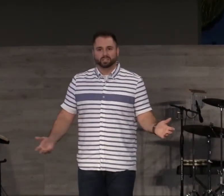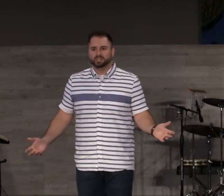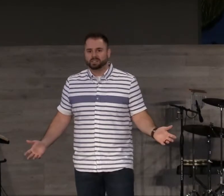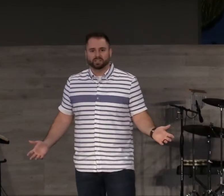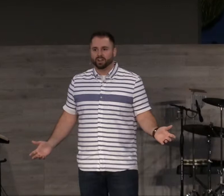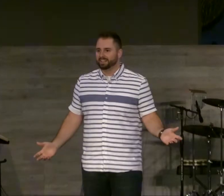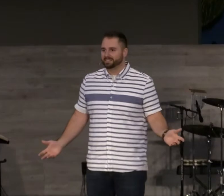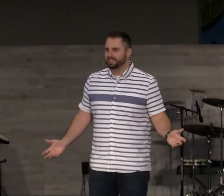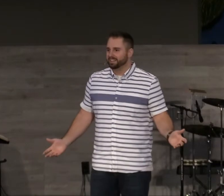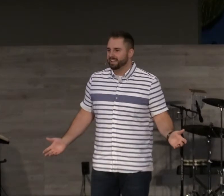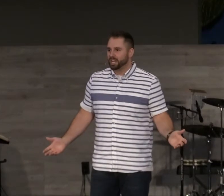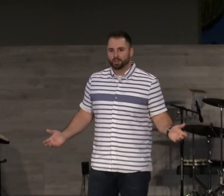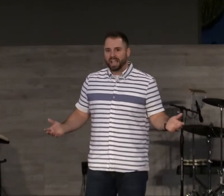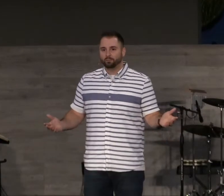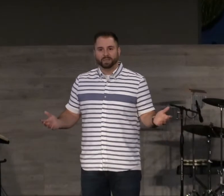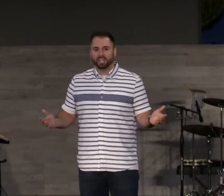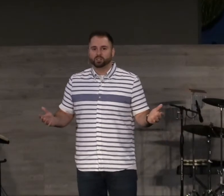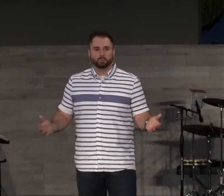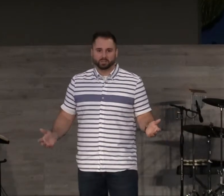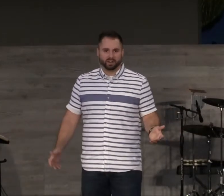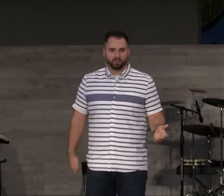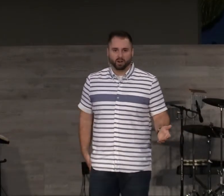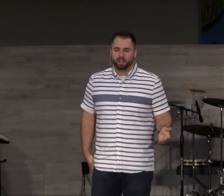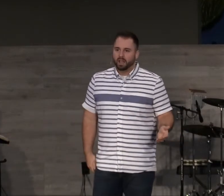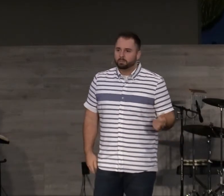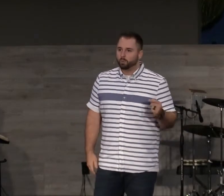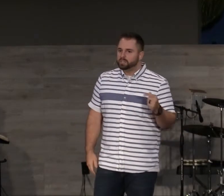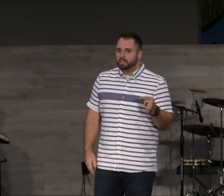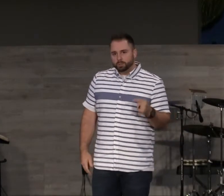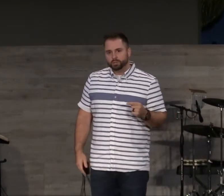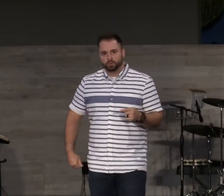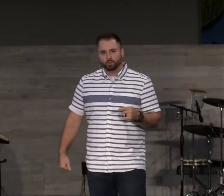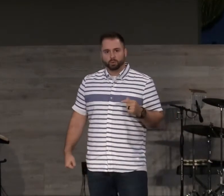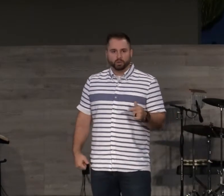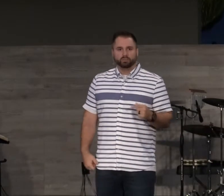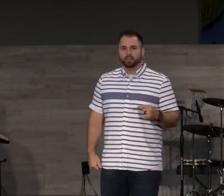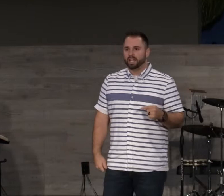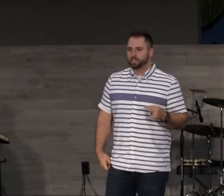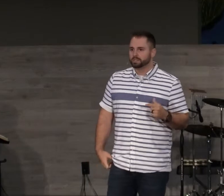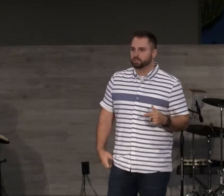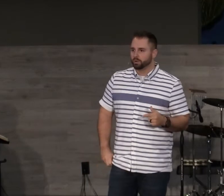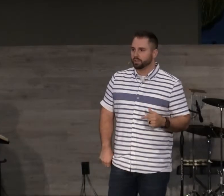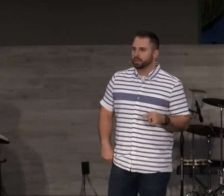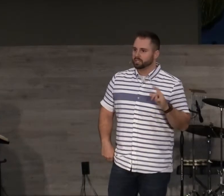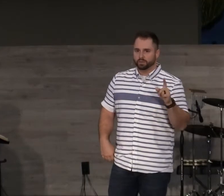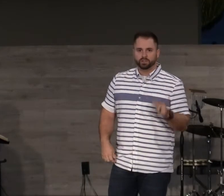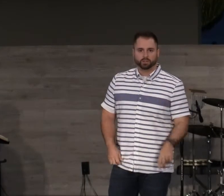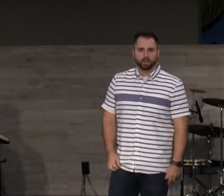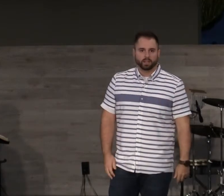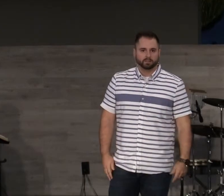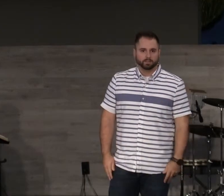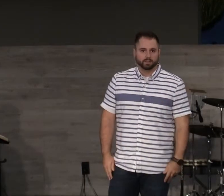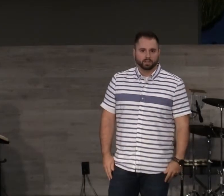aside because Jesus is the greatest, and your life will be so much better for it. But what's going to push you through when you don't feel like Jesus is worth it is